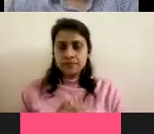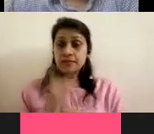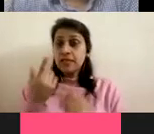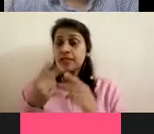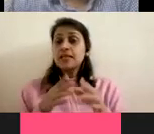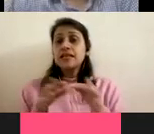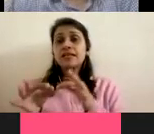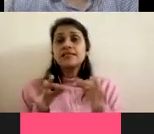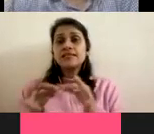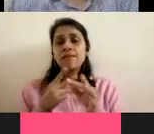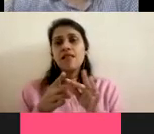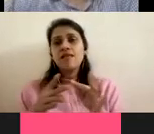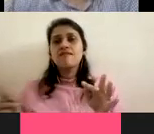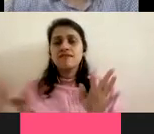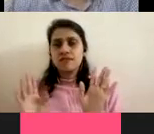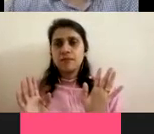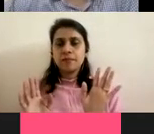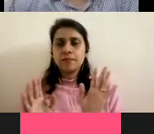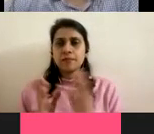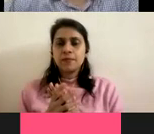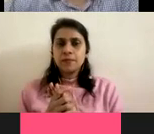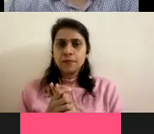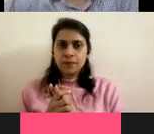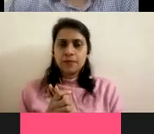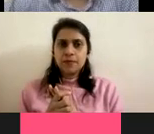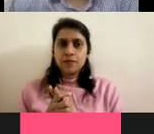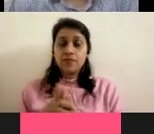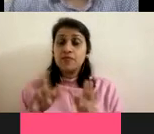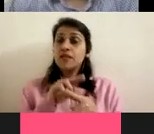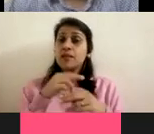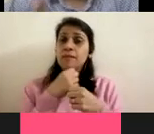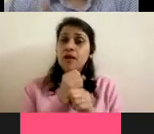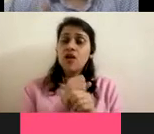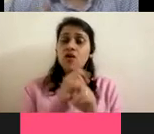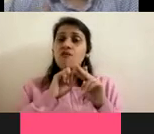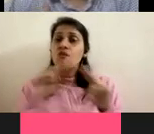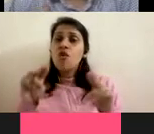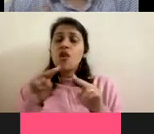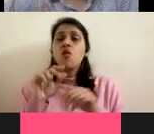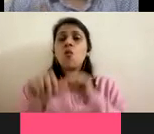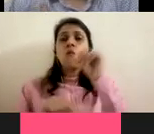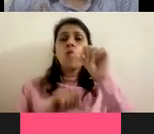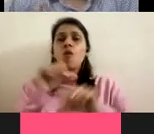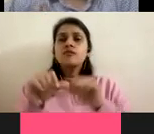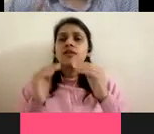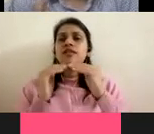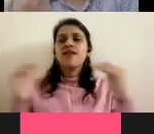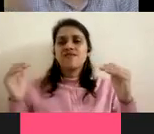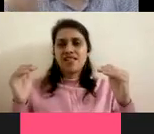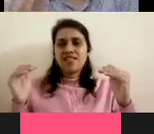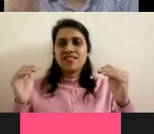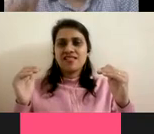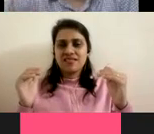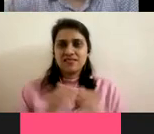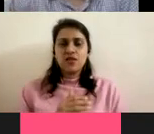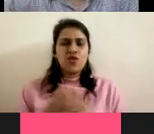reasonable accommodation. Again, these are to make the whole process equal and not benefiting anyone, no favor